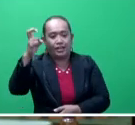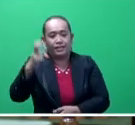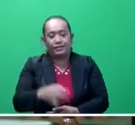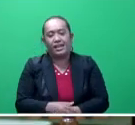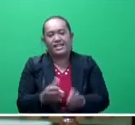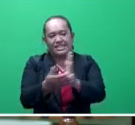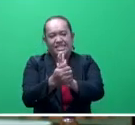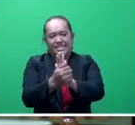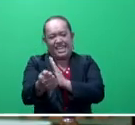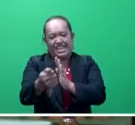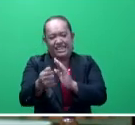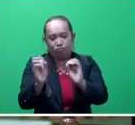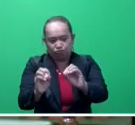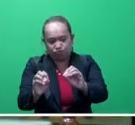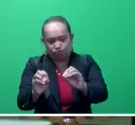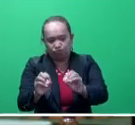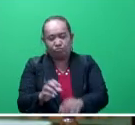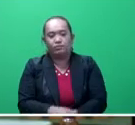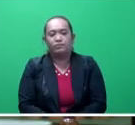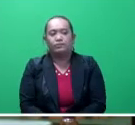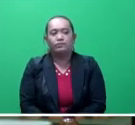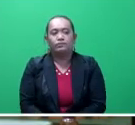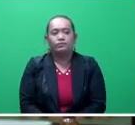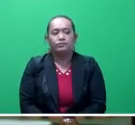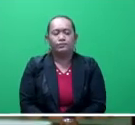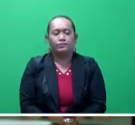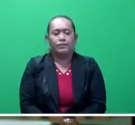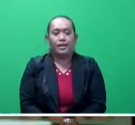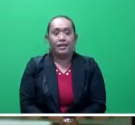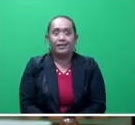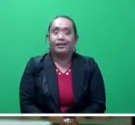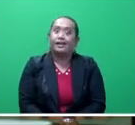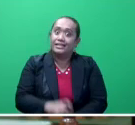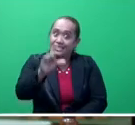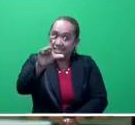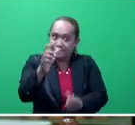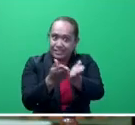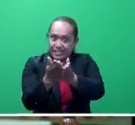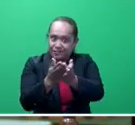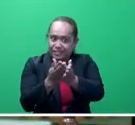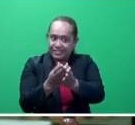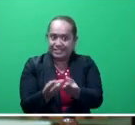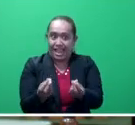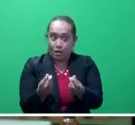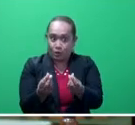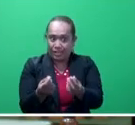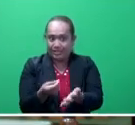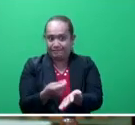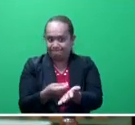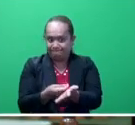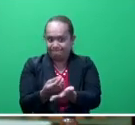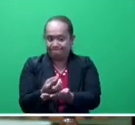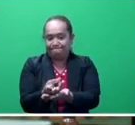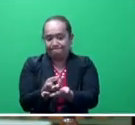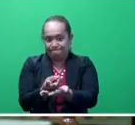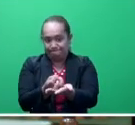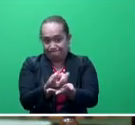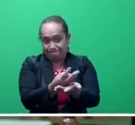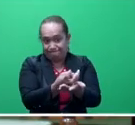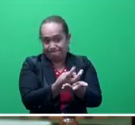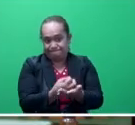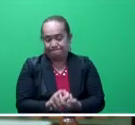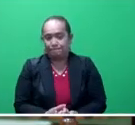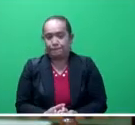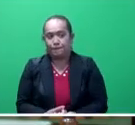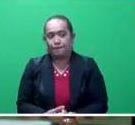University. Mr. Speaker, sir, civil service salaries. We continued paying civil service salaries with no reduction for